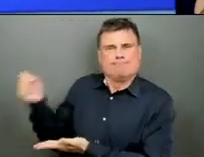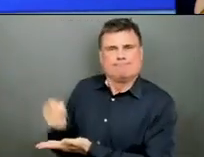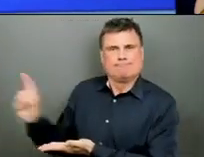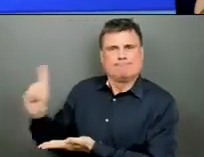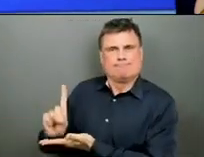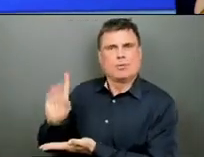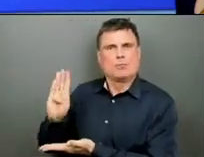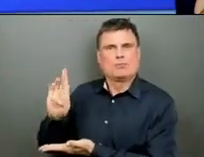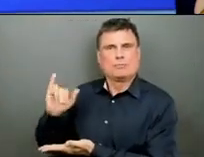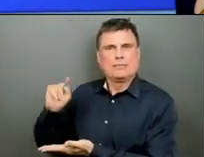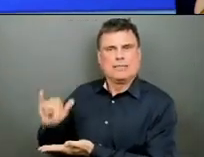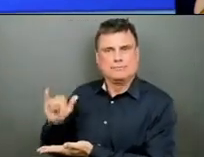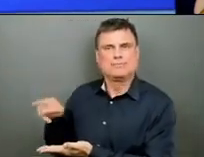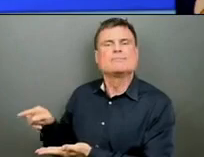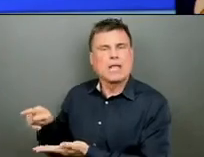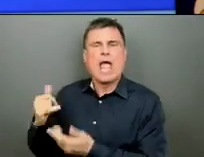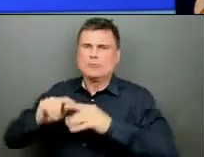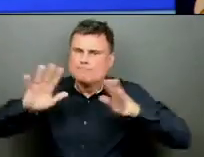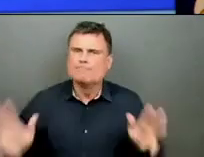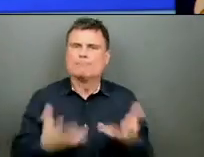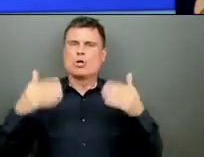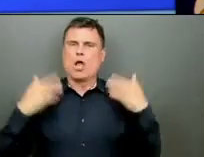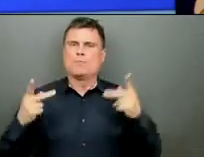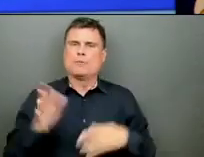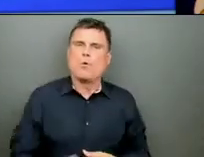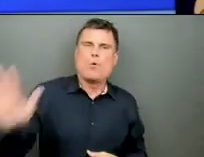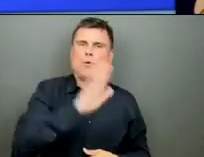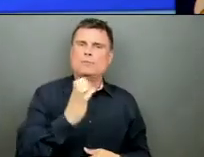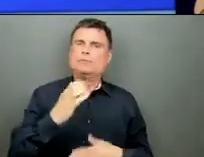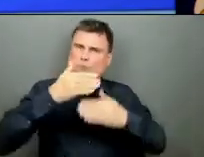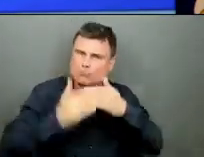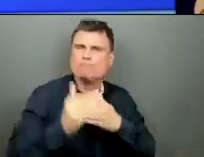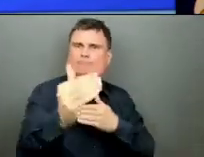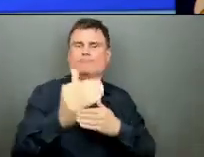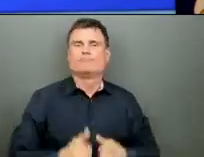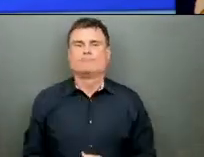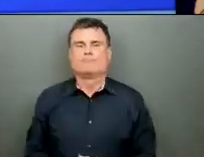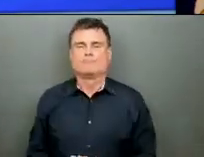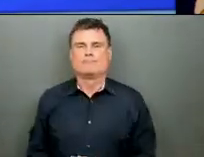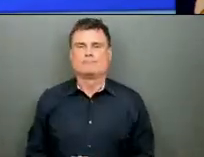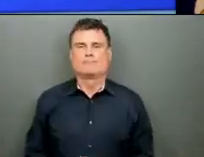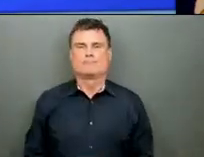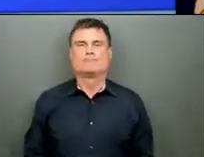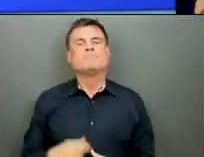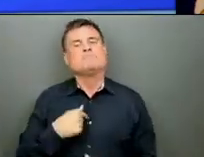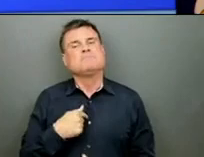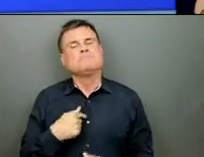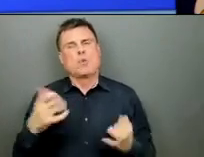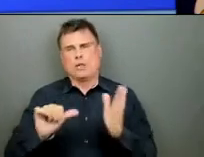young people right across BC. I also want to spend some time talking a little bit about the programs that we're announcing today.